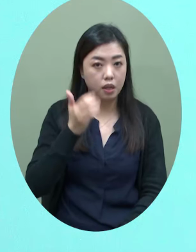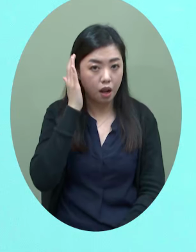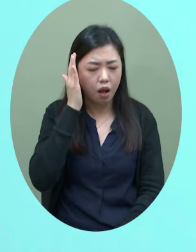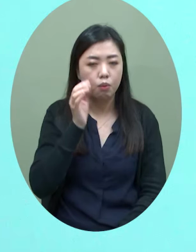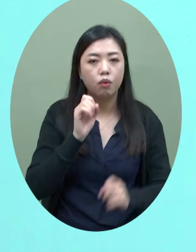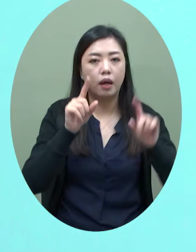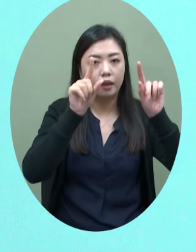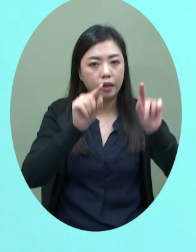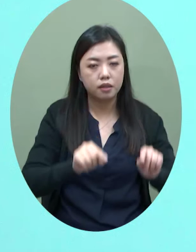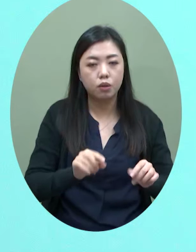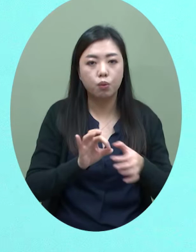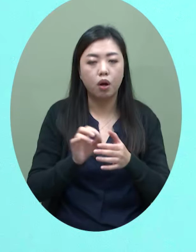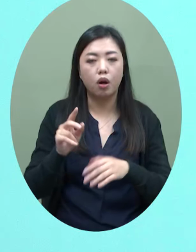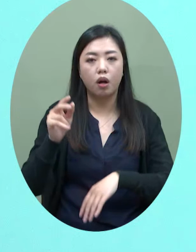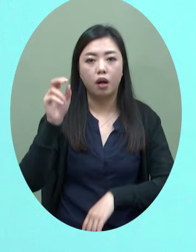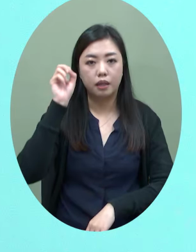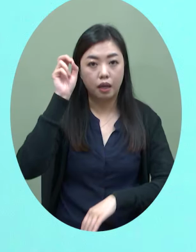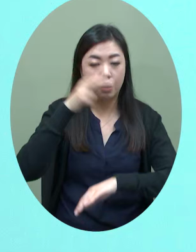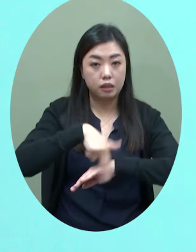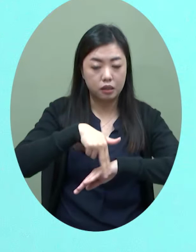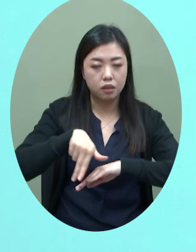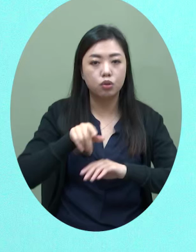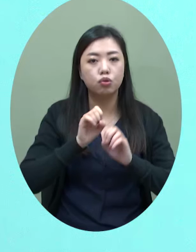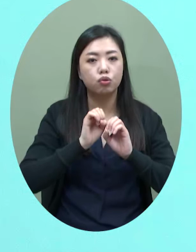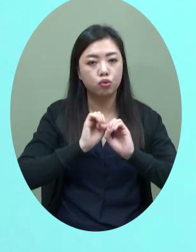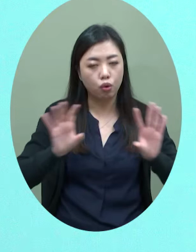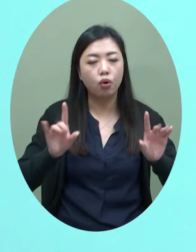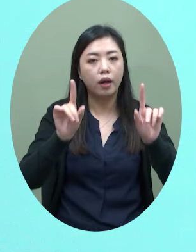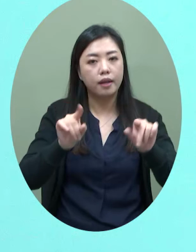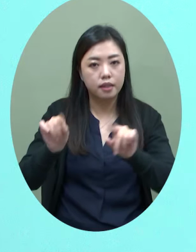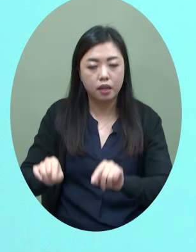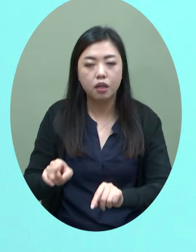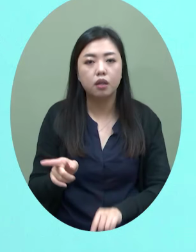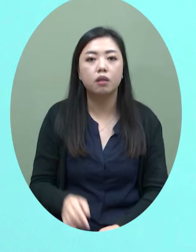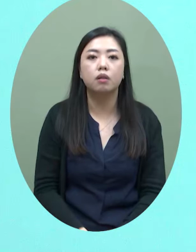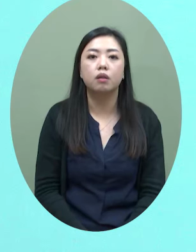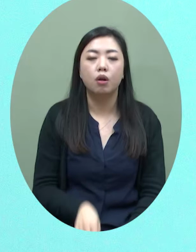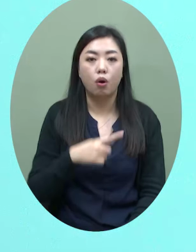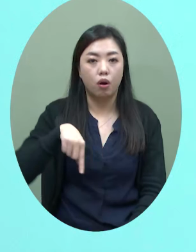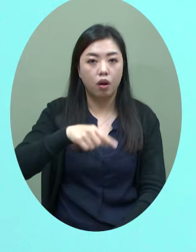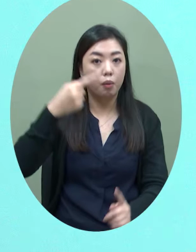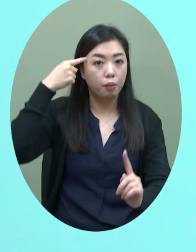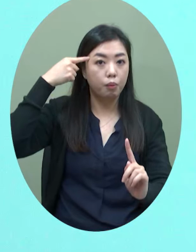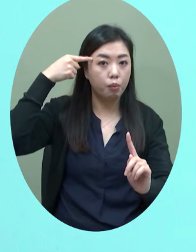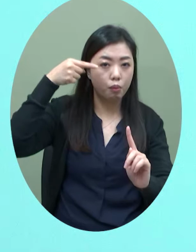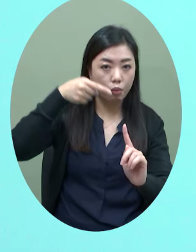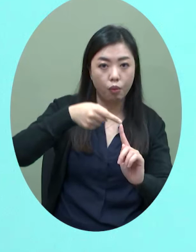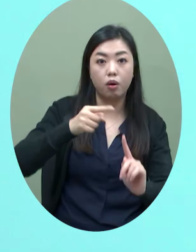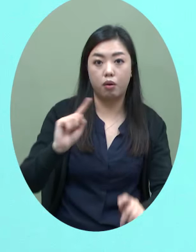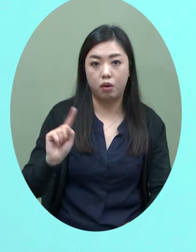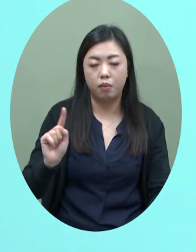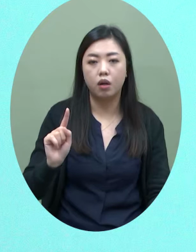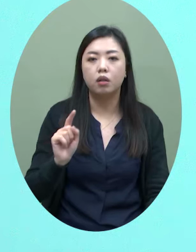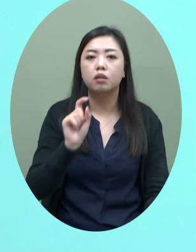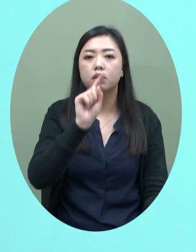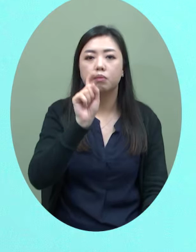he emphasized that what we are aiming at in adjusting the election committee is to ensure